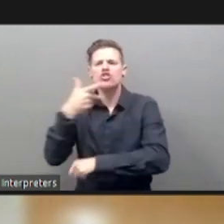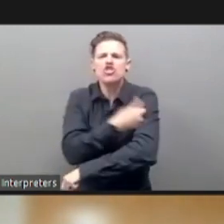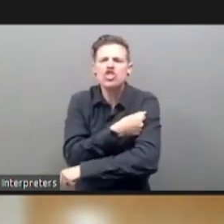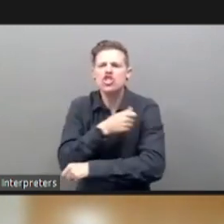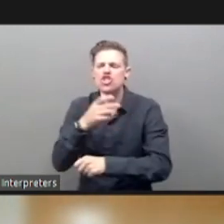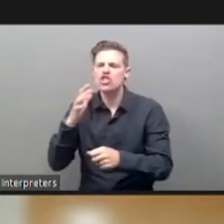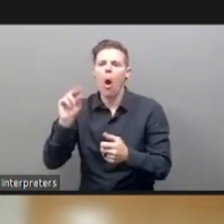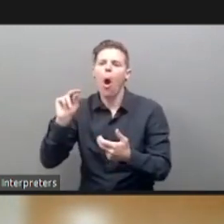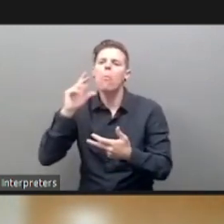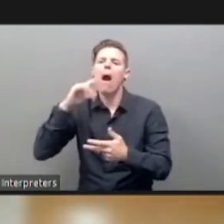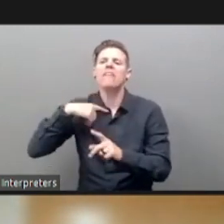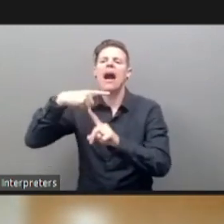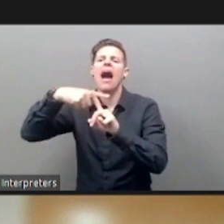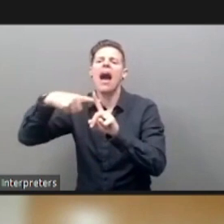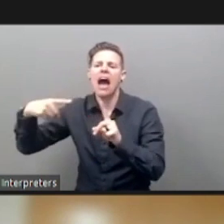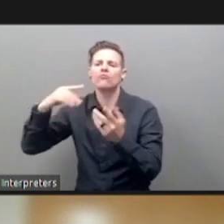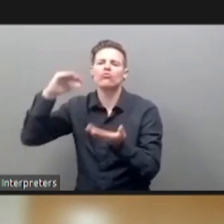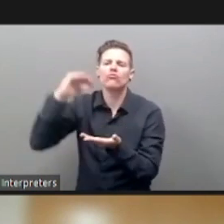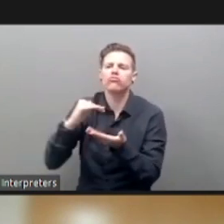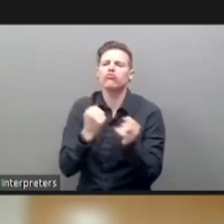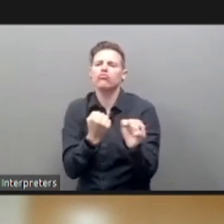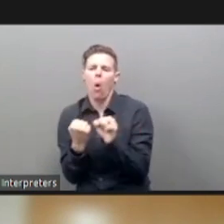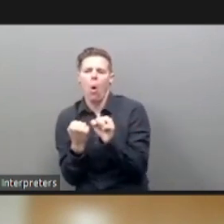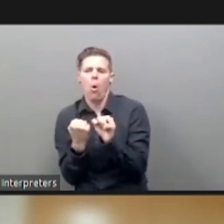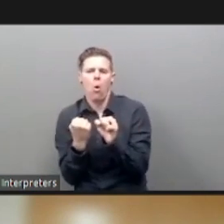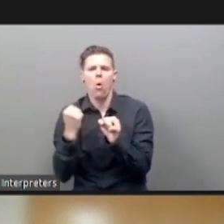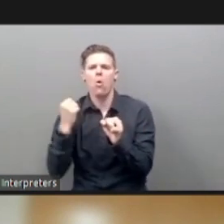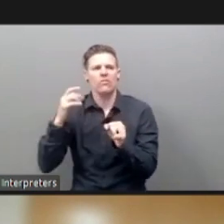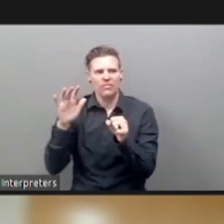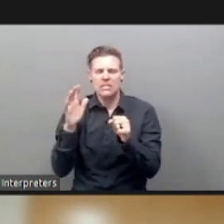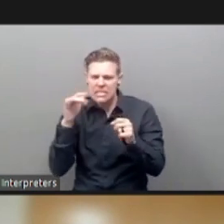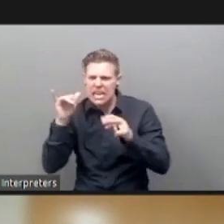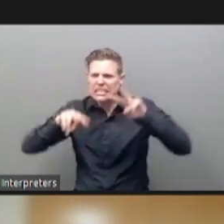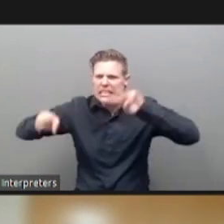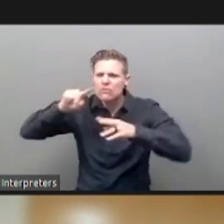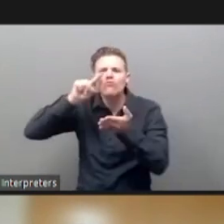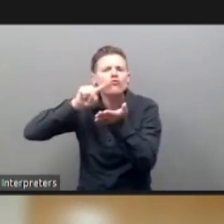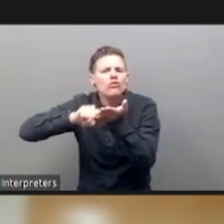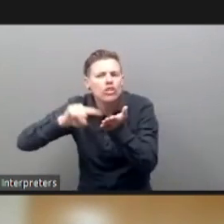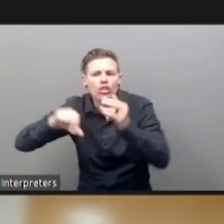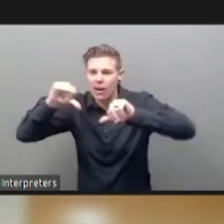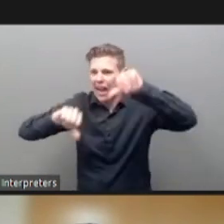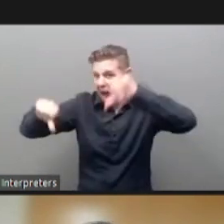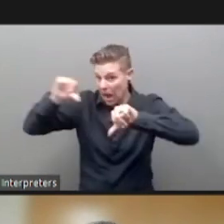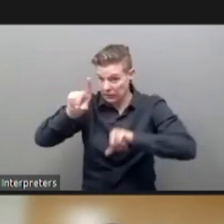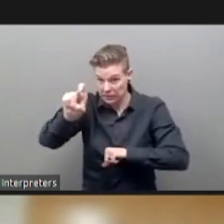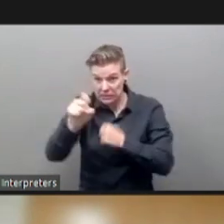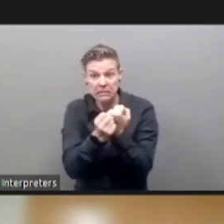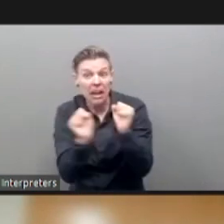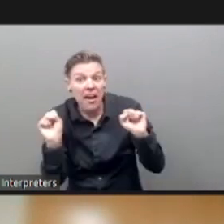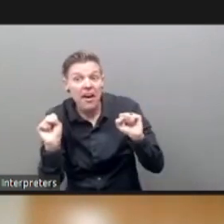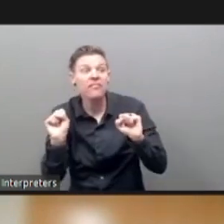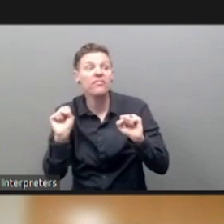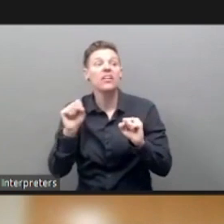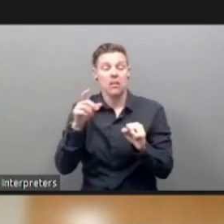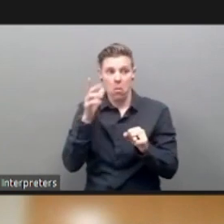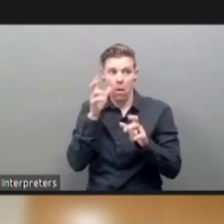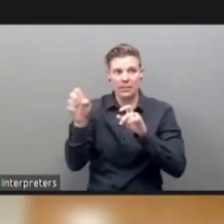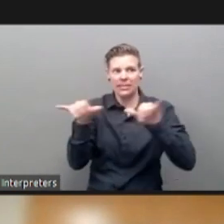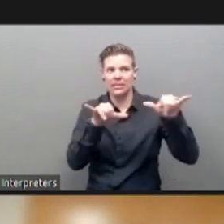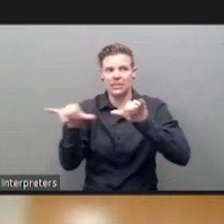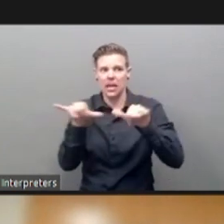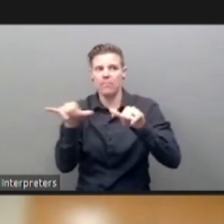available data support the safety and effectiveness of this vaccine for the same group as the Pfizer group. So 65 and